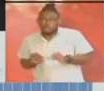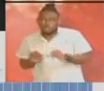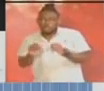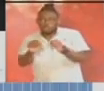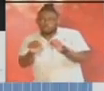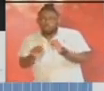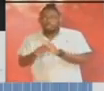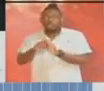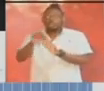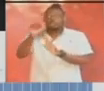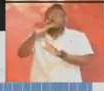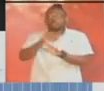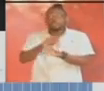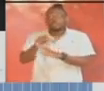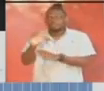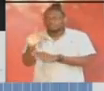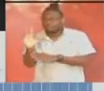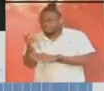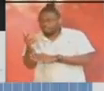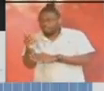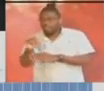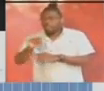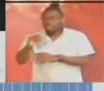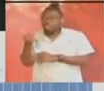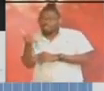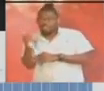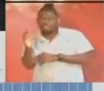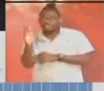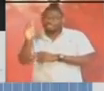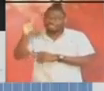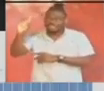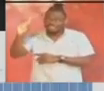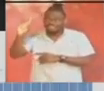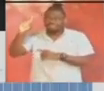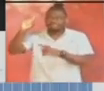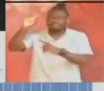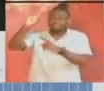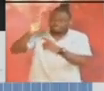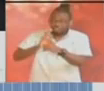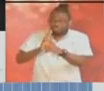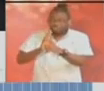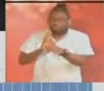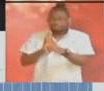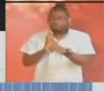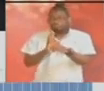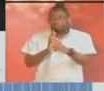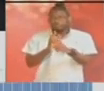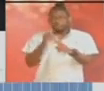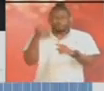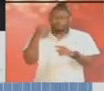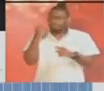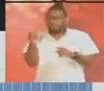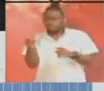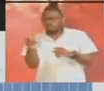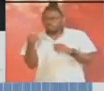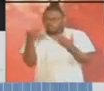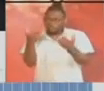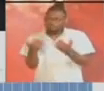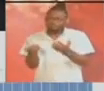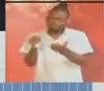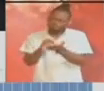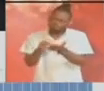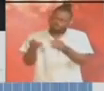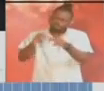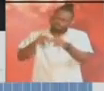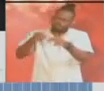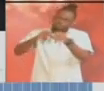nearly 6 months, actually 6.5 months, in order for those cases to double again. What we can't see